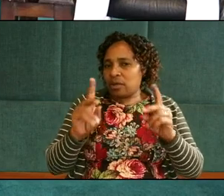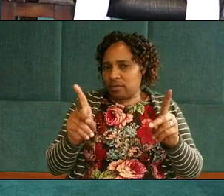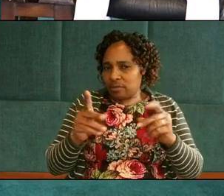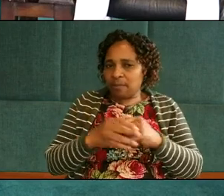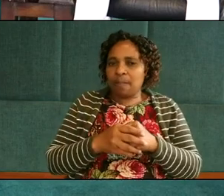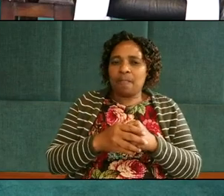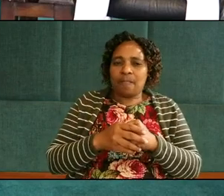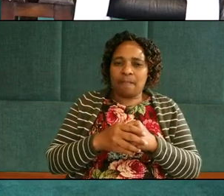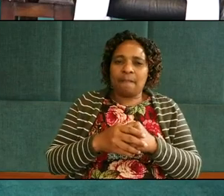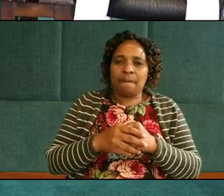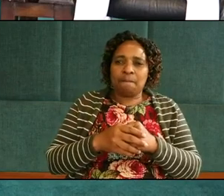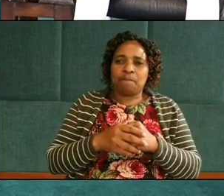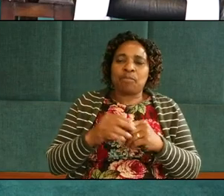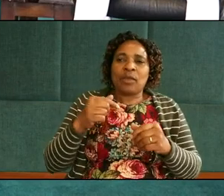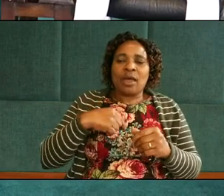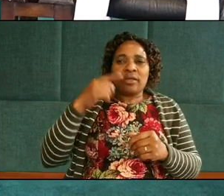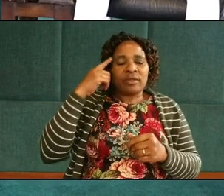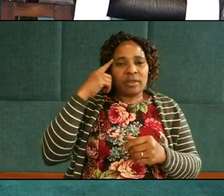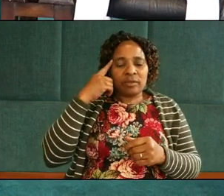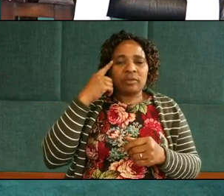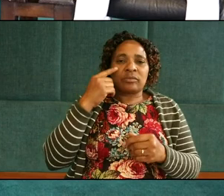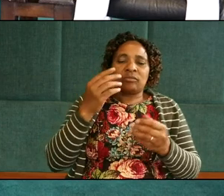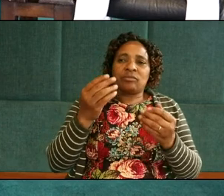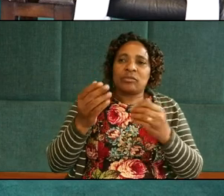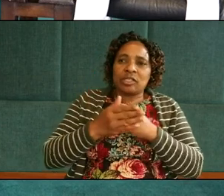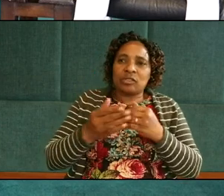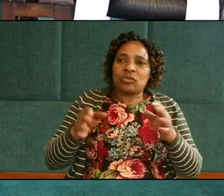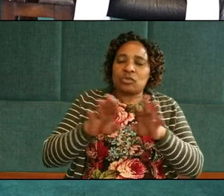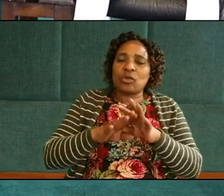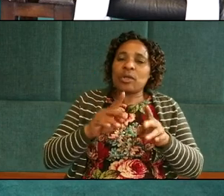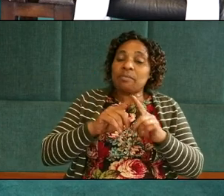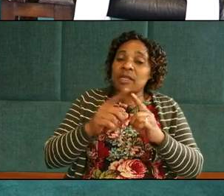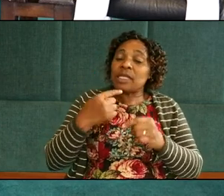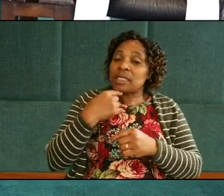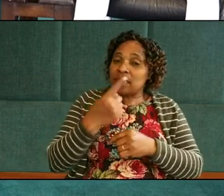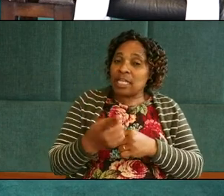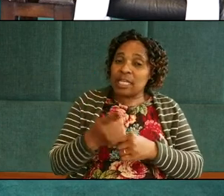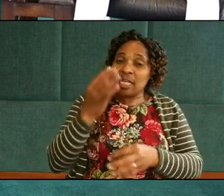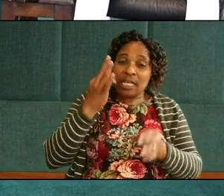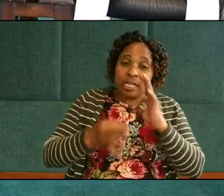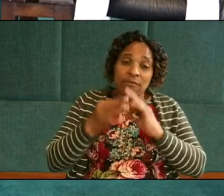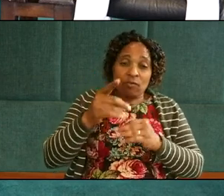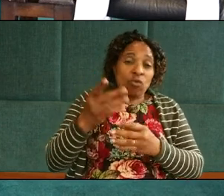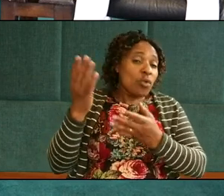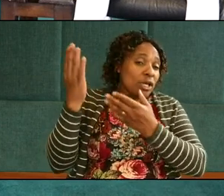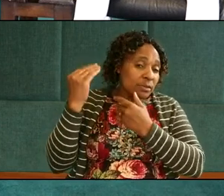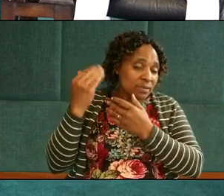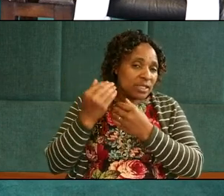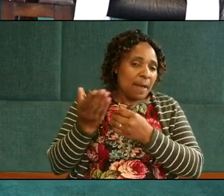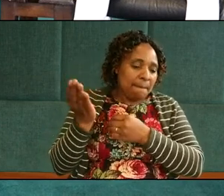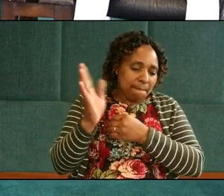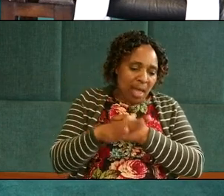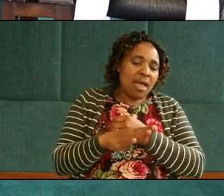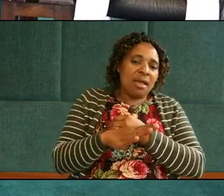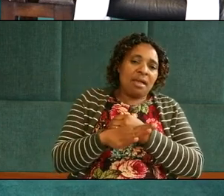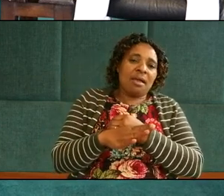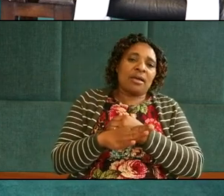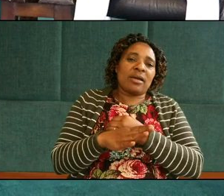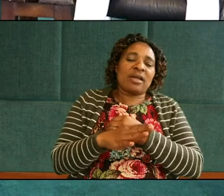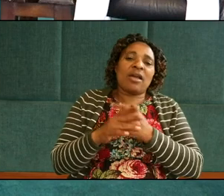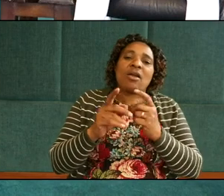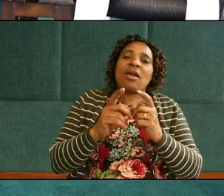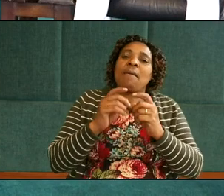then. I think we're going to conclude, but I just want to say that even if you should not expect a return, there